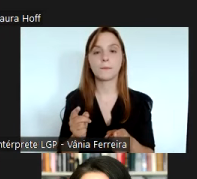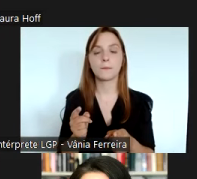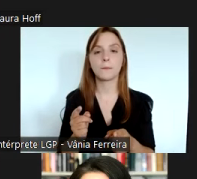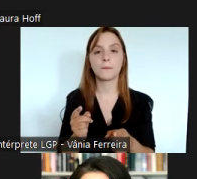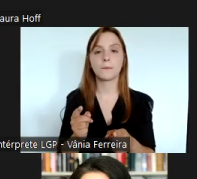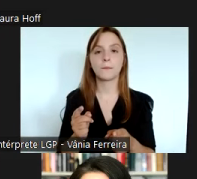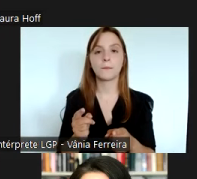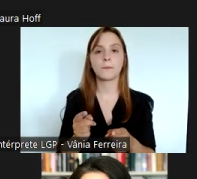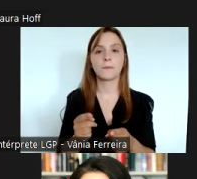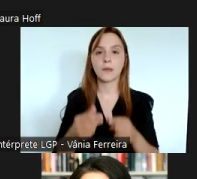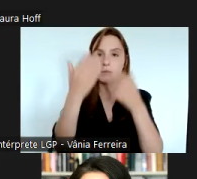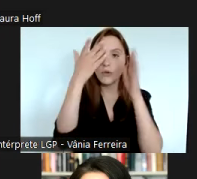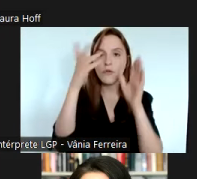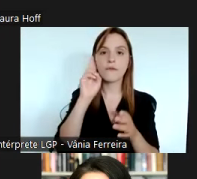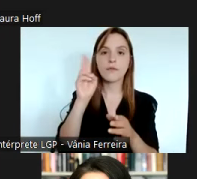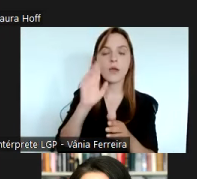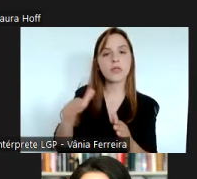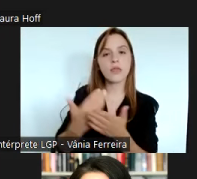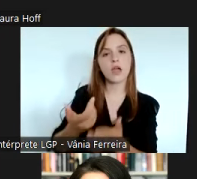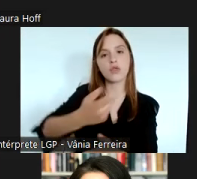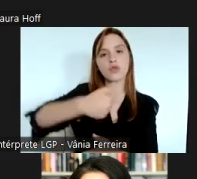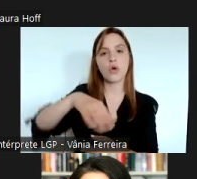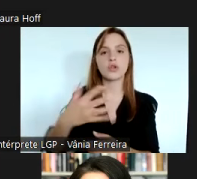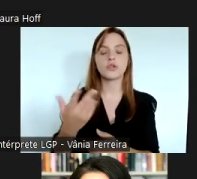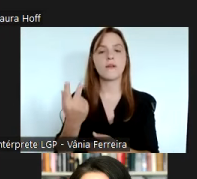us living together possible.